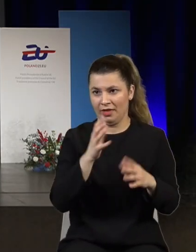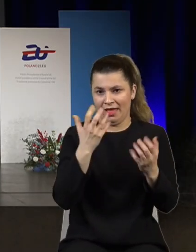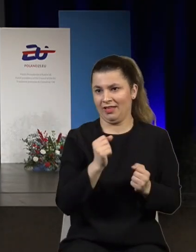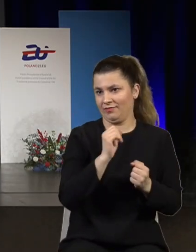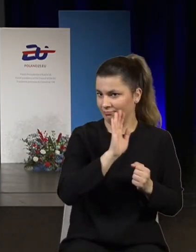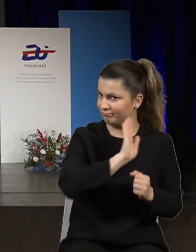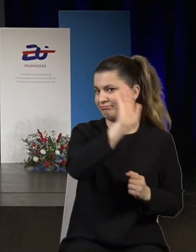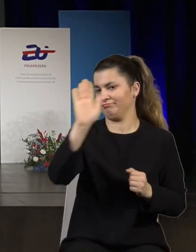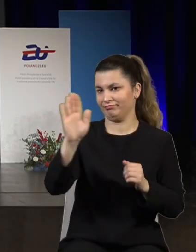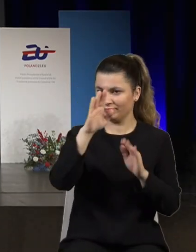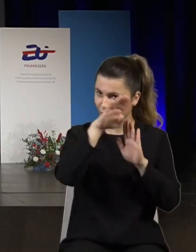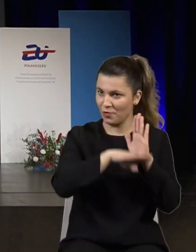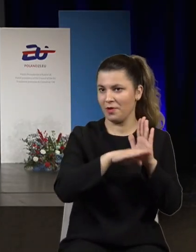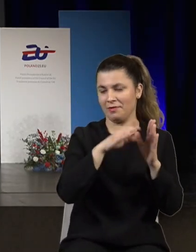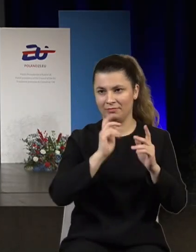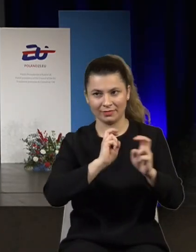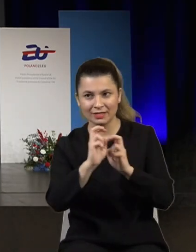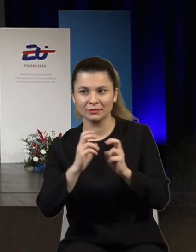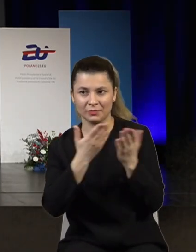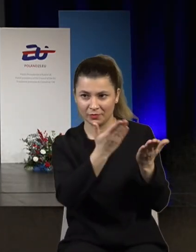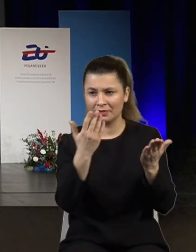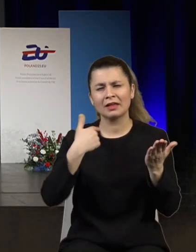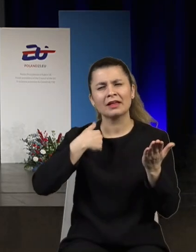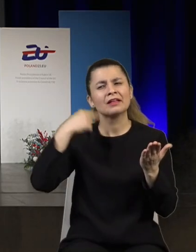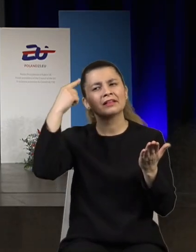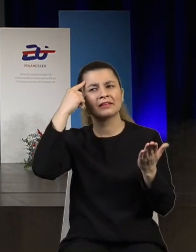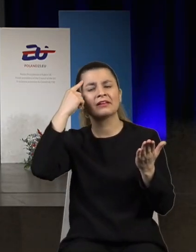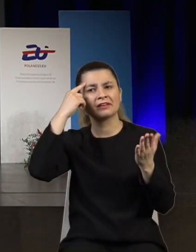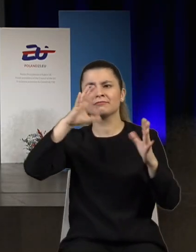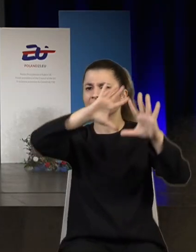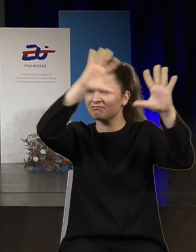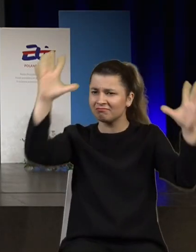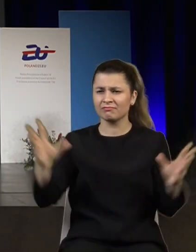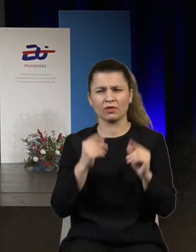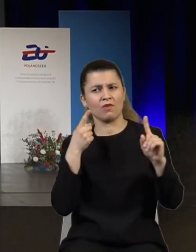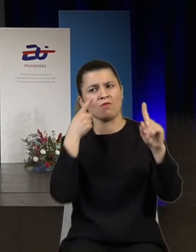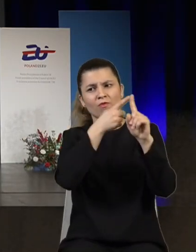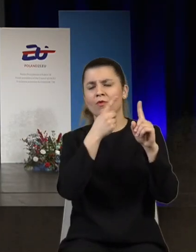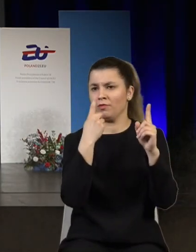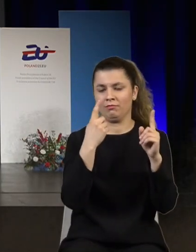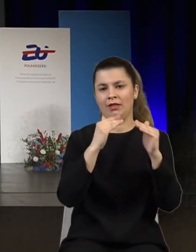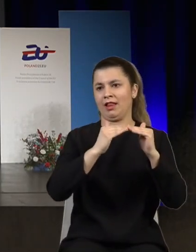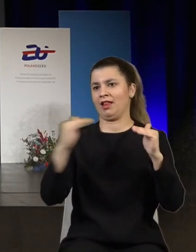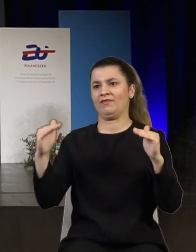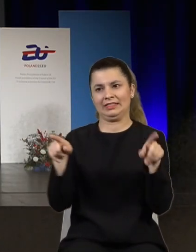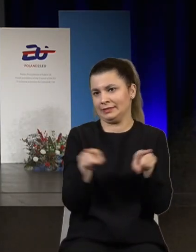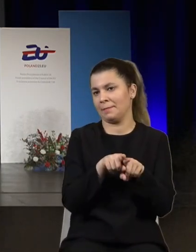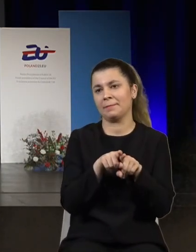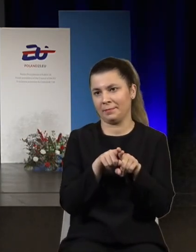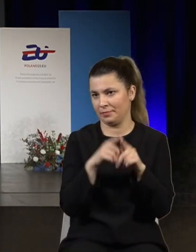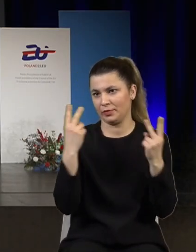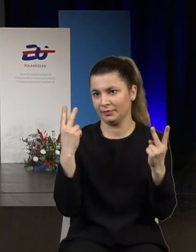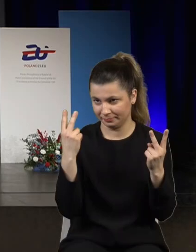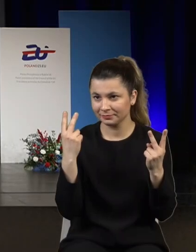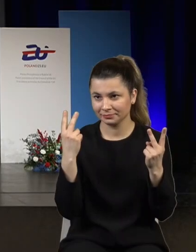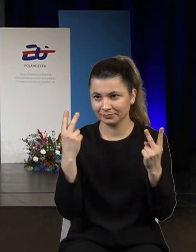put all those priorities at the same level and in an integrated manner. We cannot have the